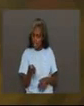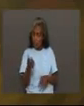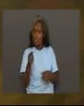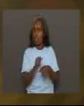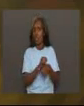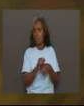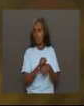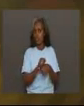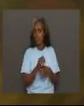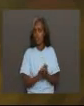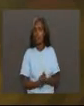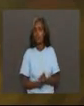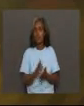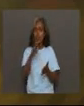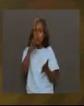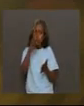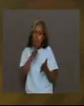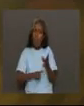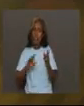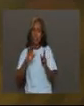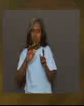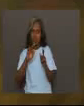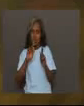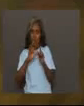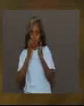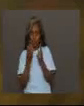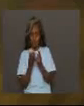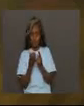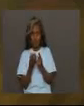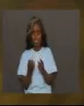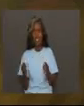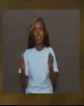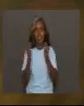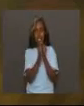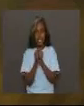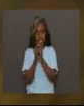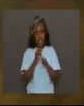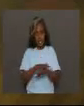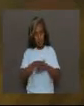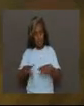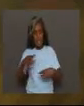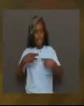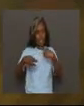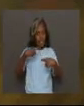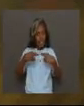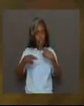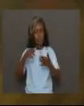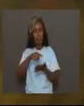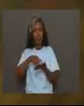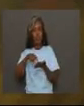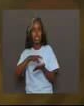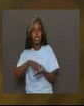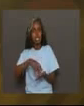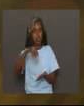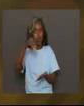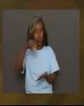activity. What position of the intersecting plane relative to the cone